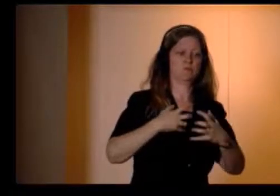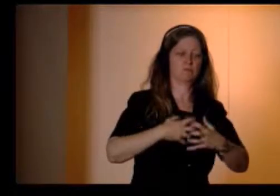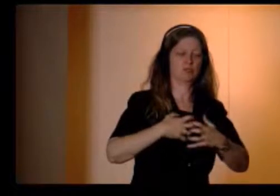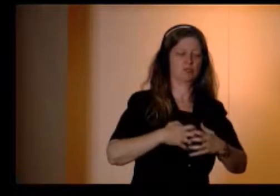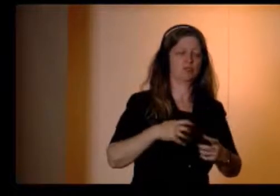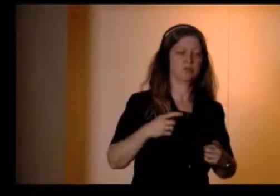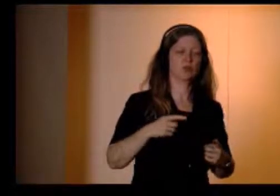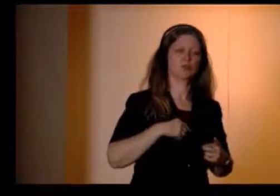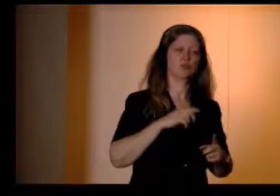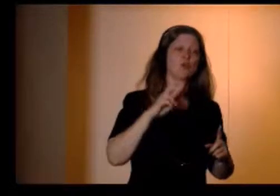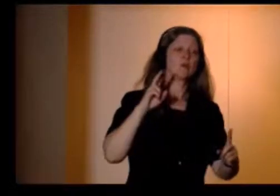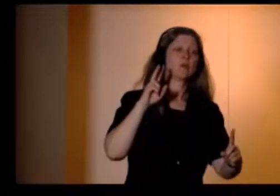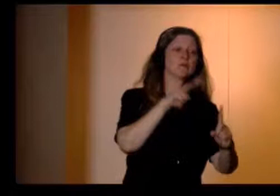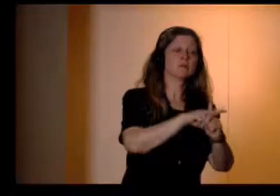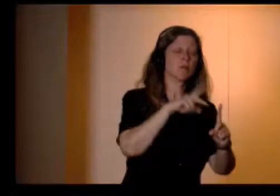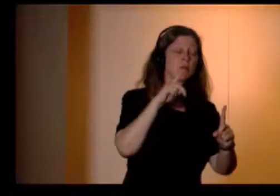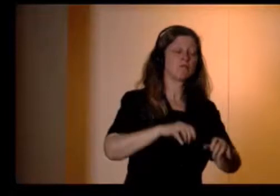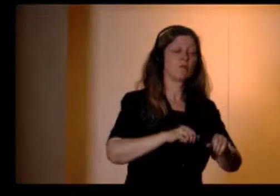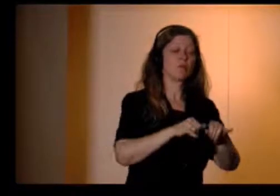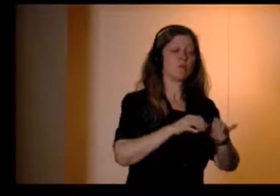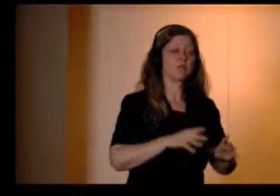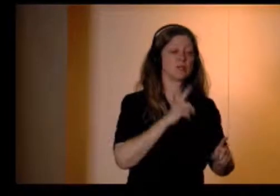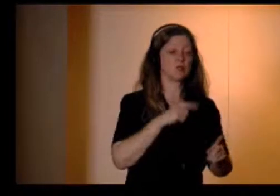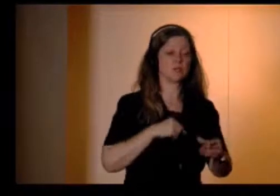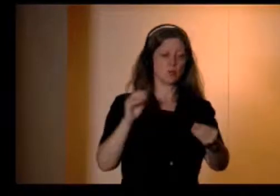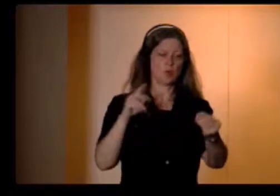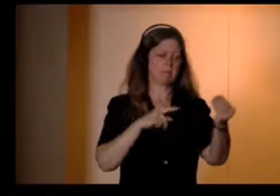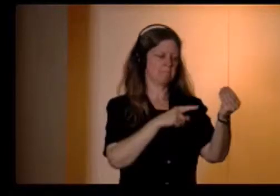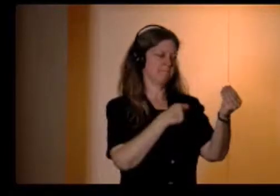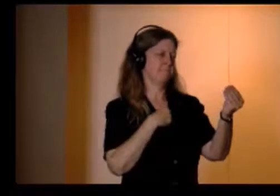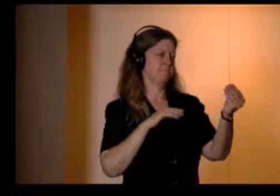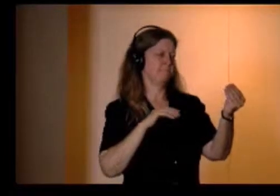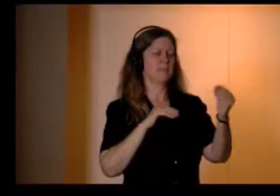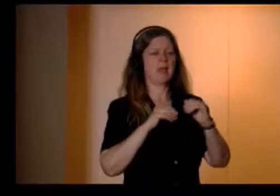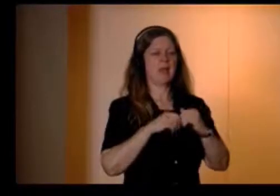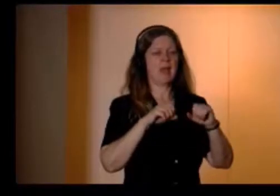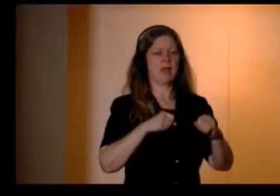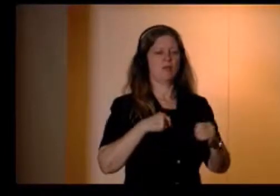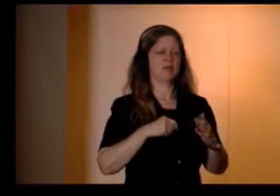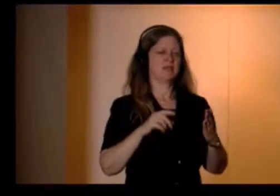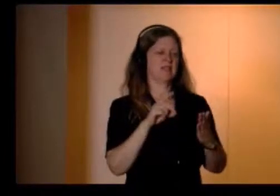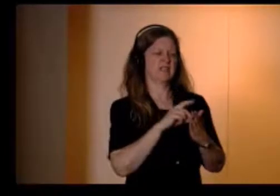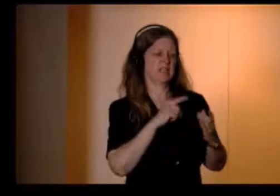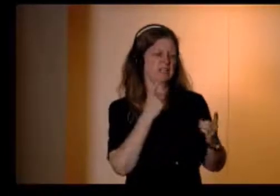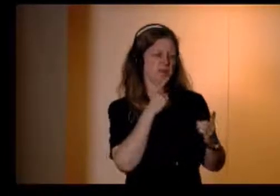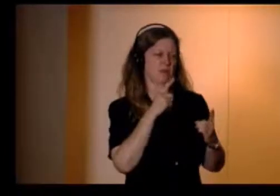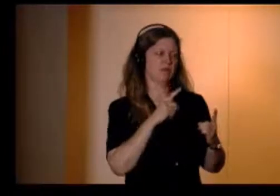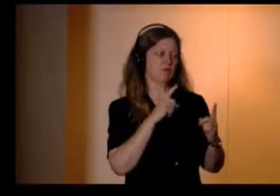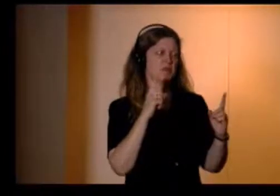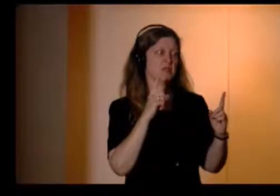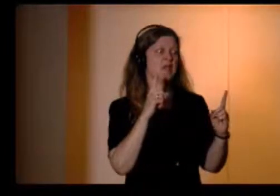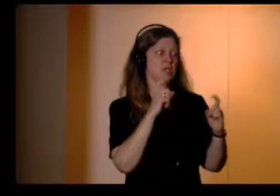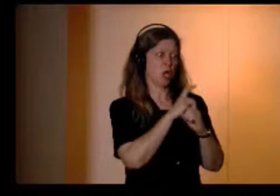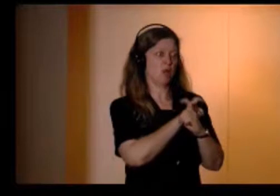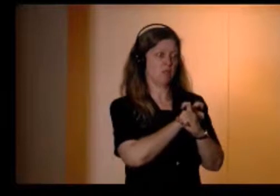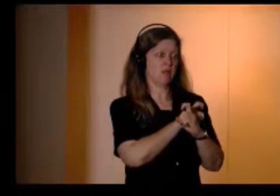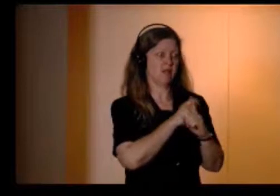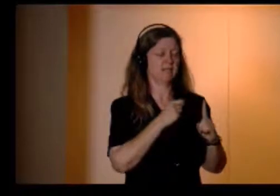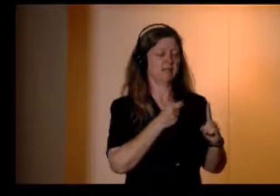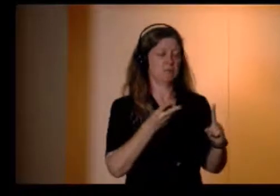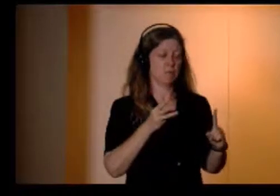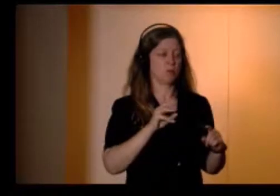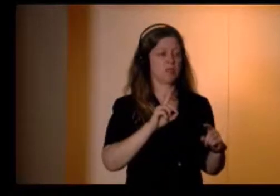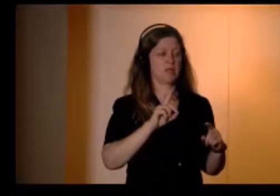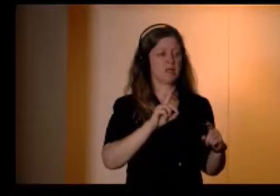to look at this and say, okay, so how can I design, solve this really complex, multi-dimensional